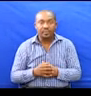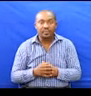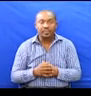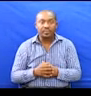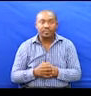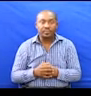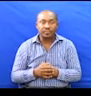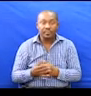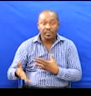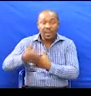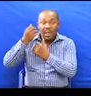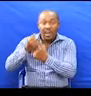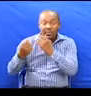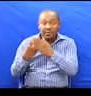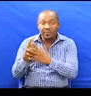from